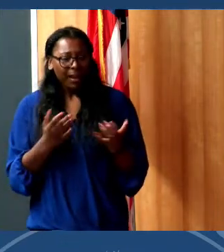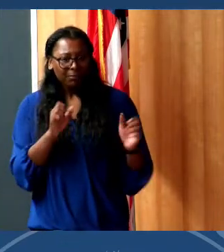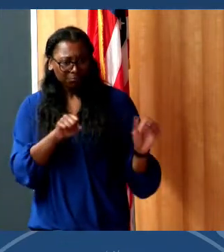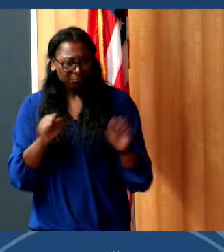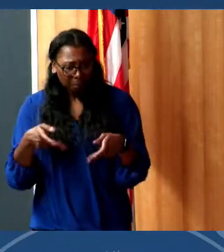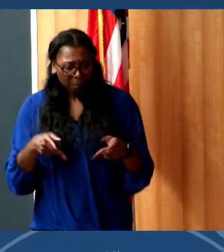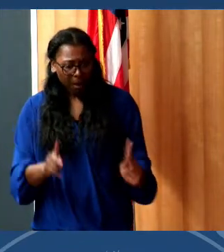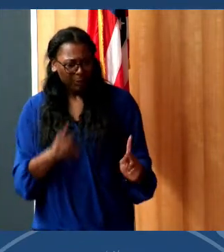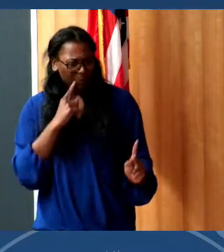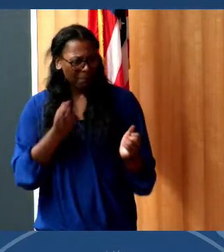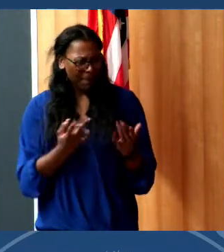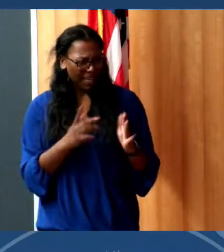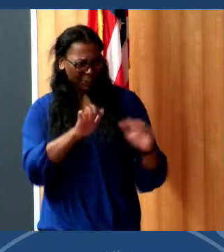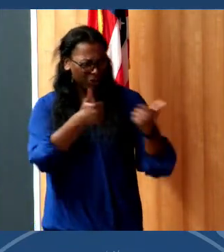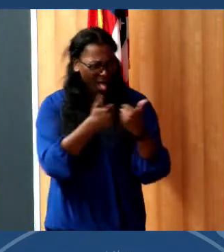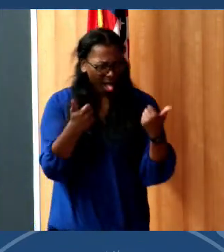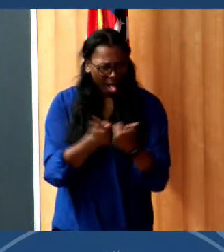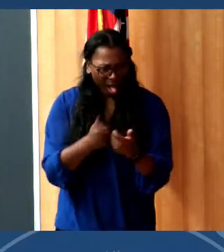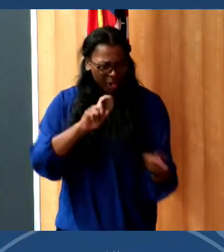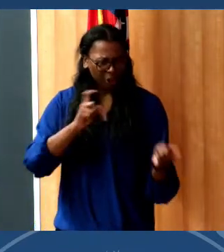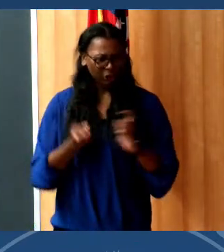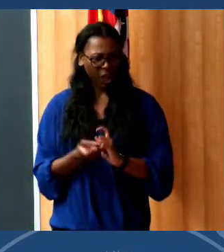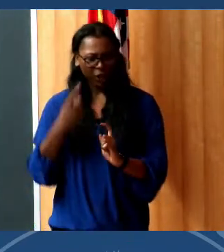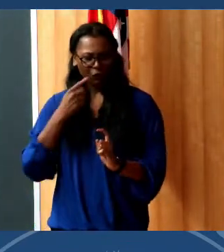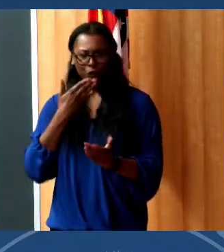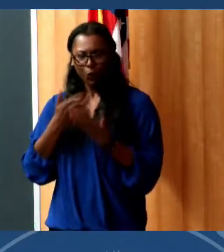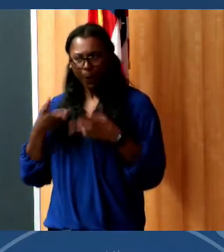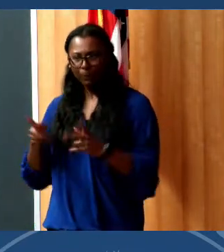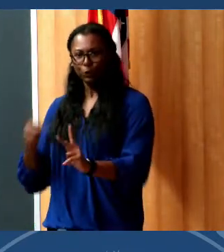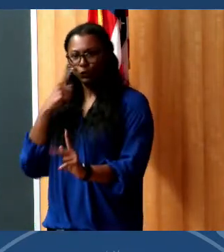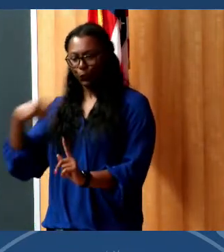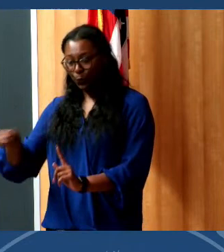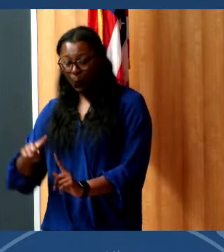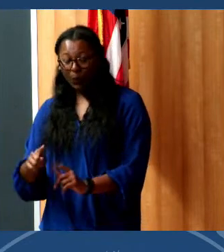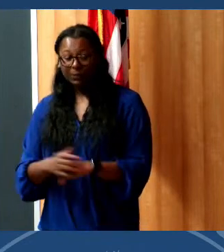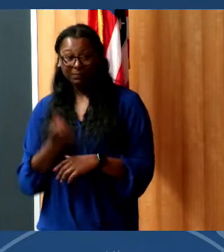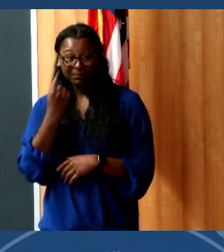stepping stones. This united front was our greatest strength.